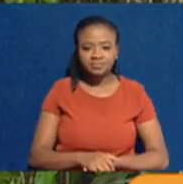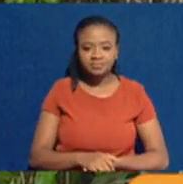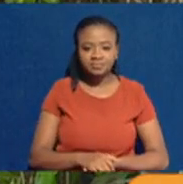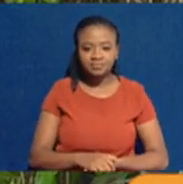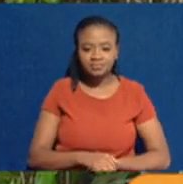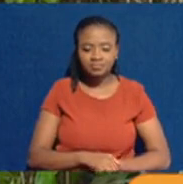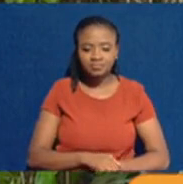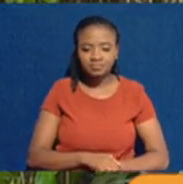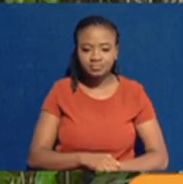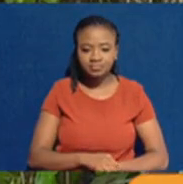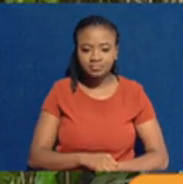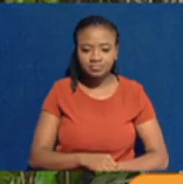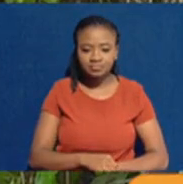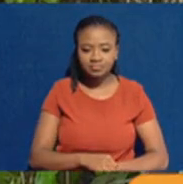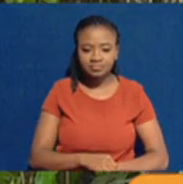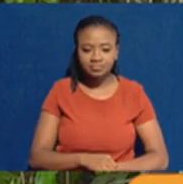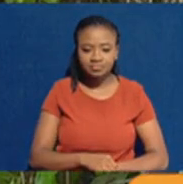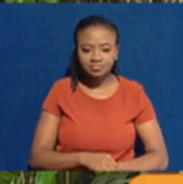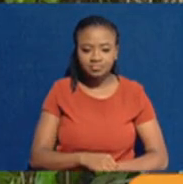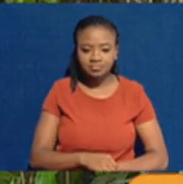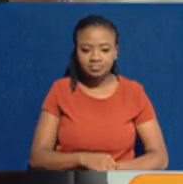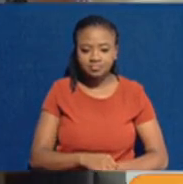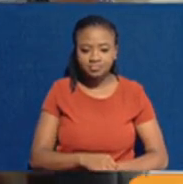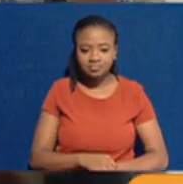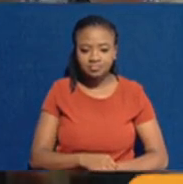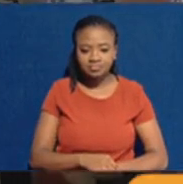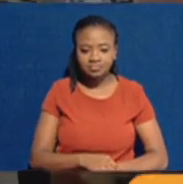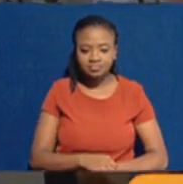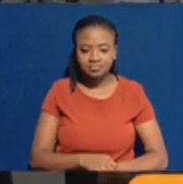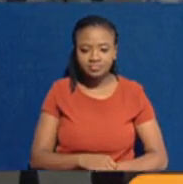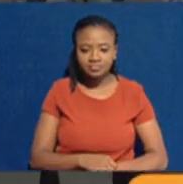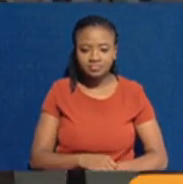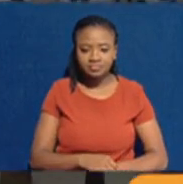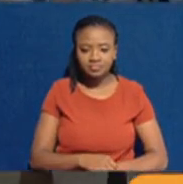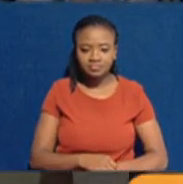of wave resurgence.